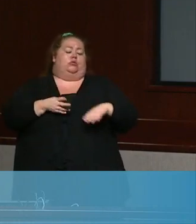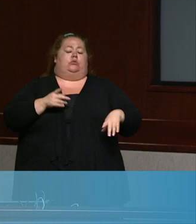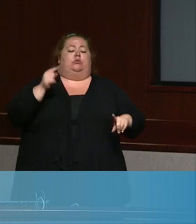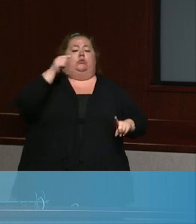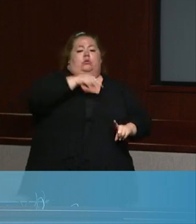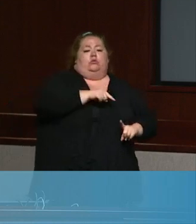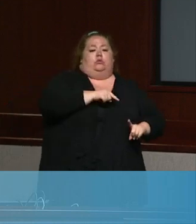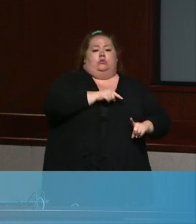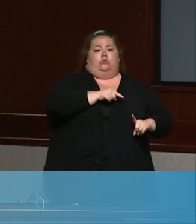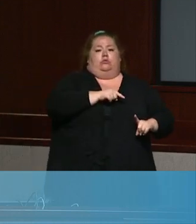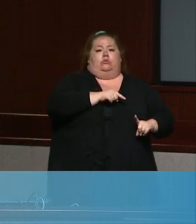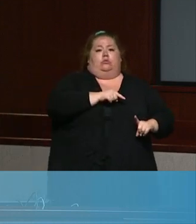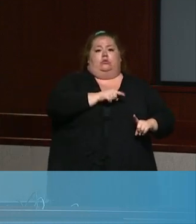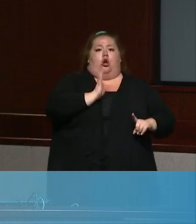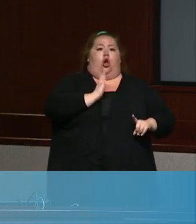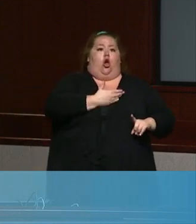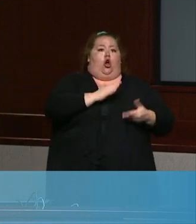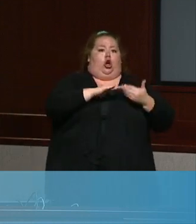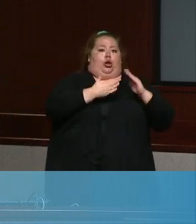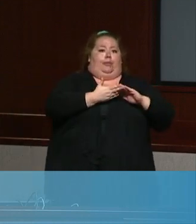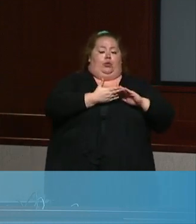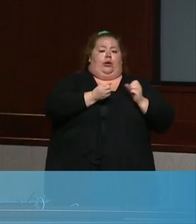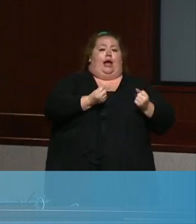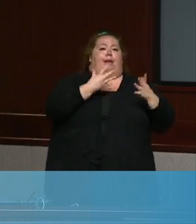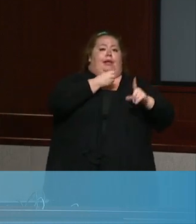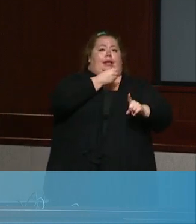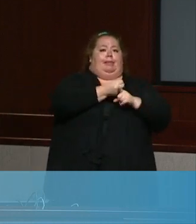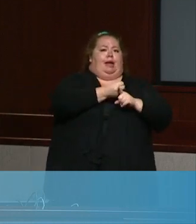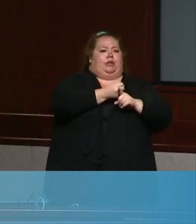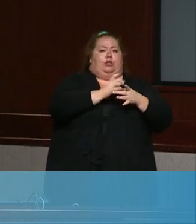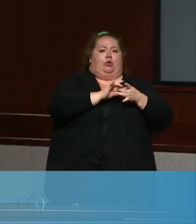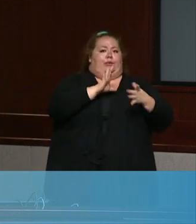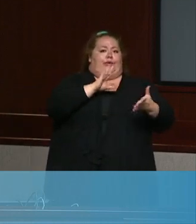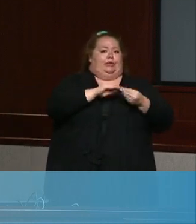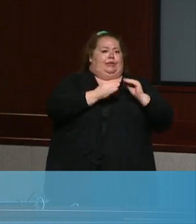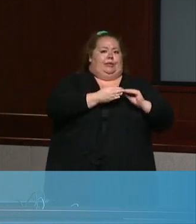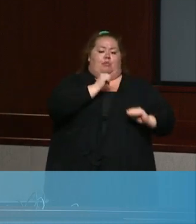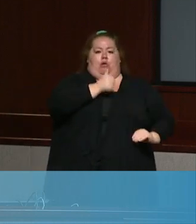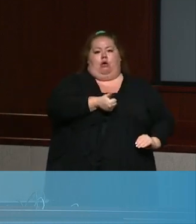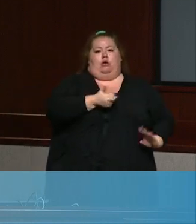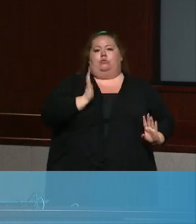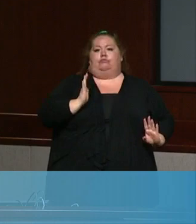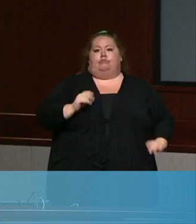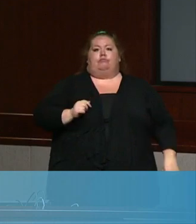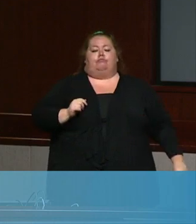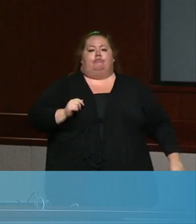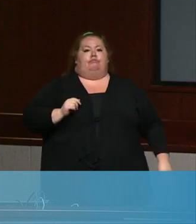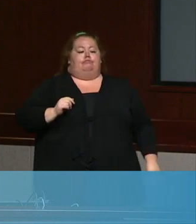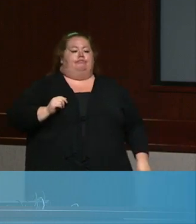healthcare workers who've been impacted in our community. And then that was it, I think.